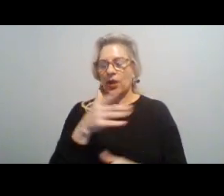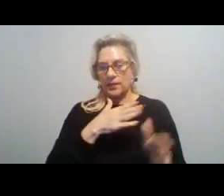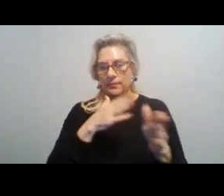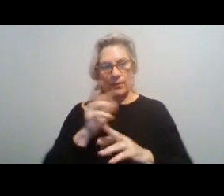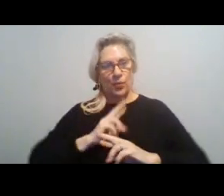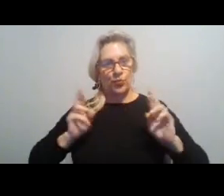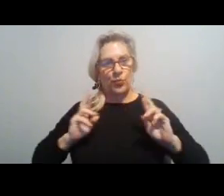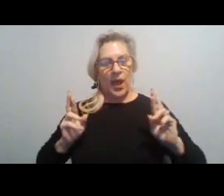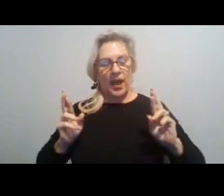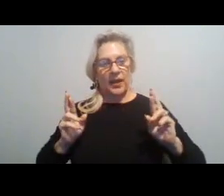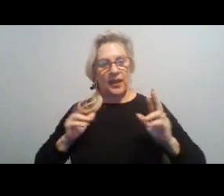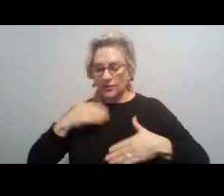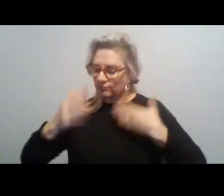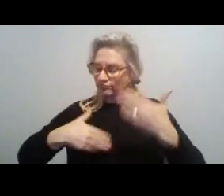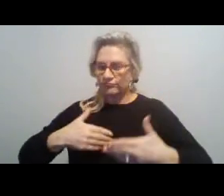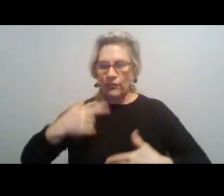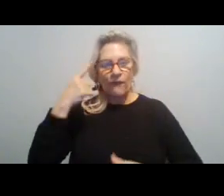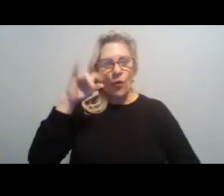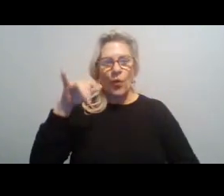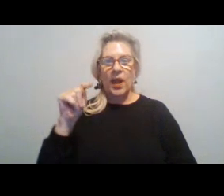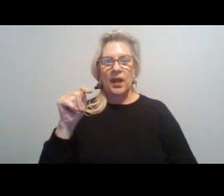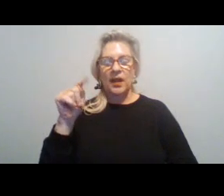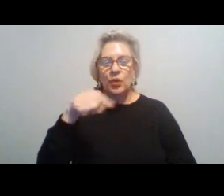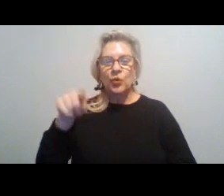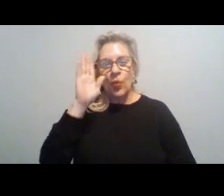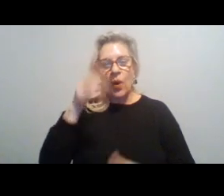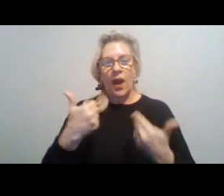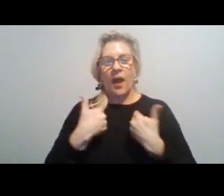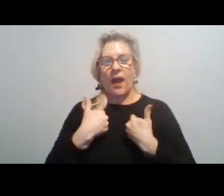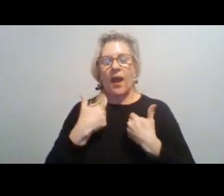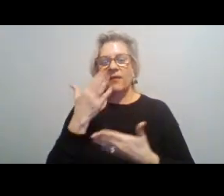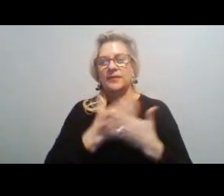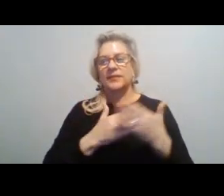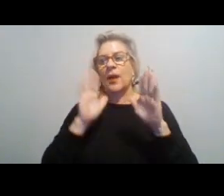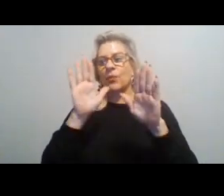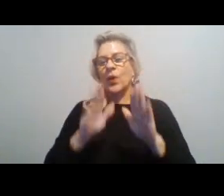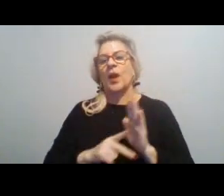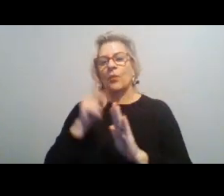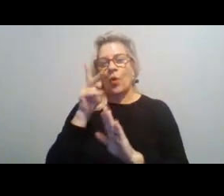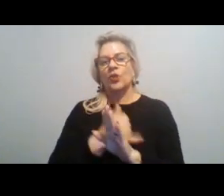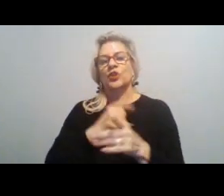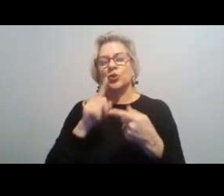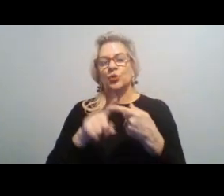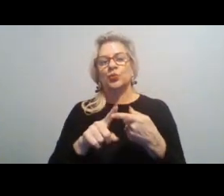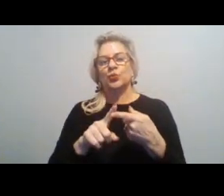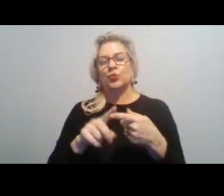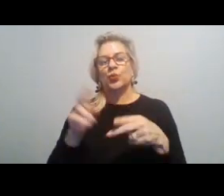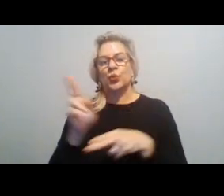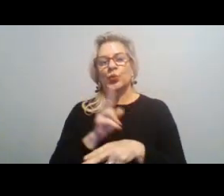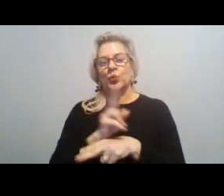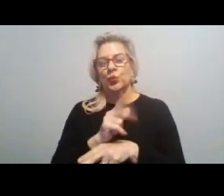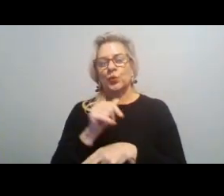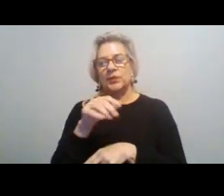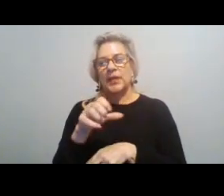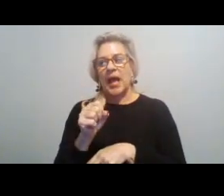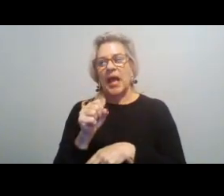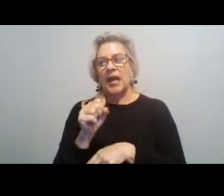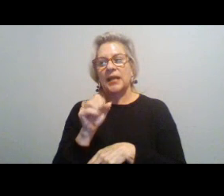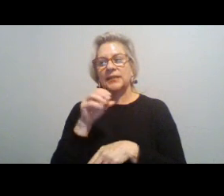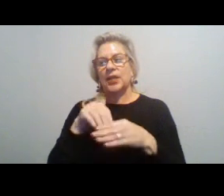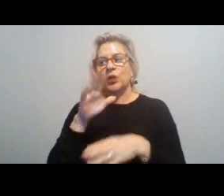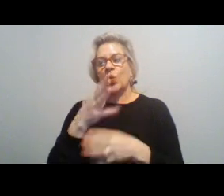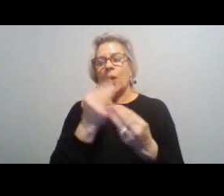and really go for it so that you guys will have some great projects to use in your